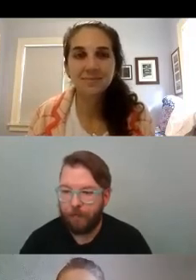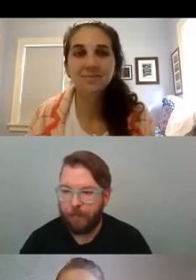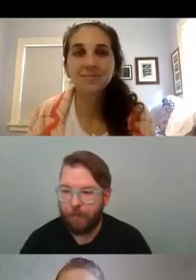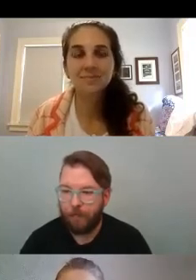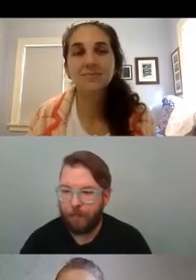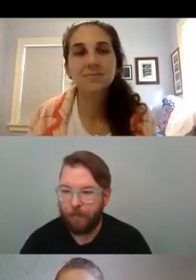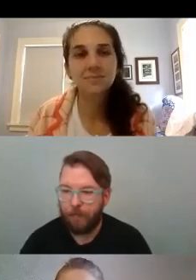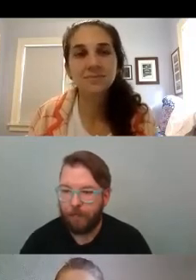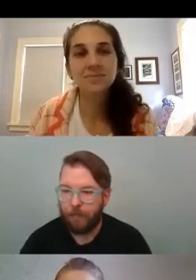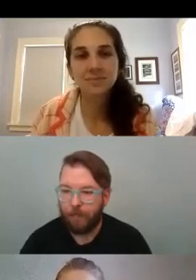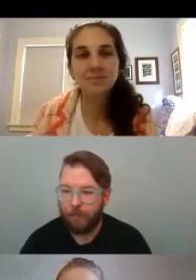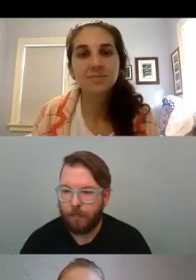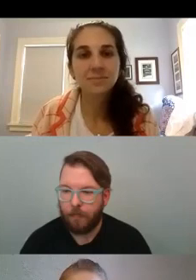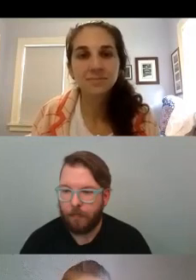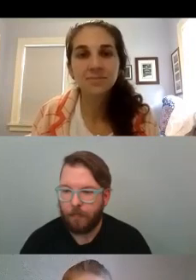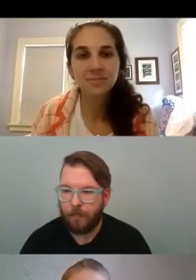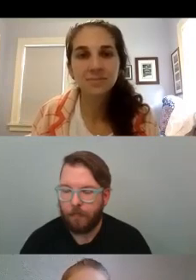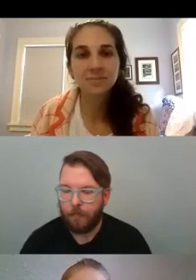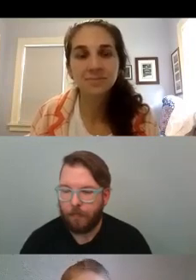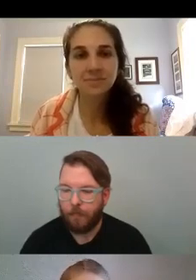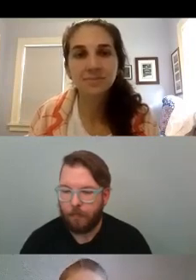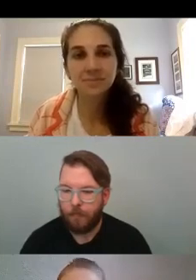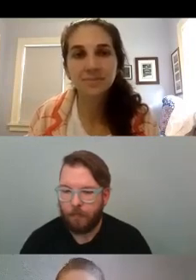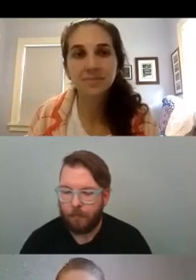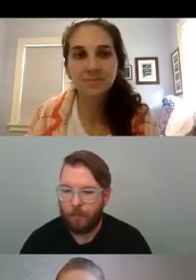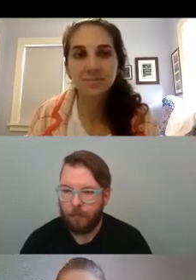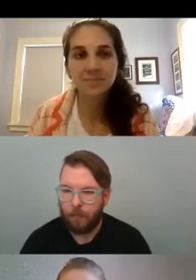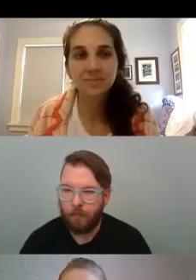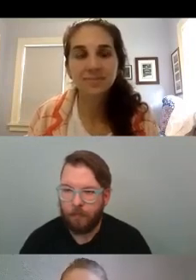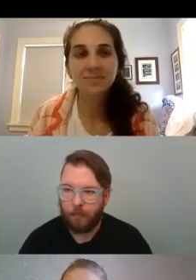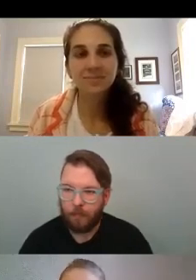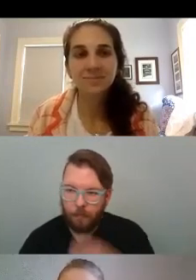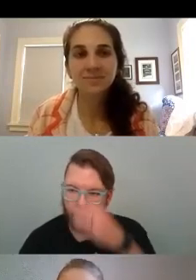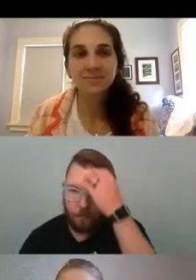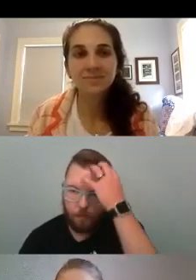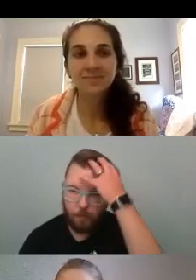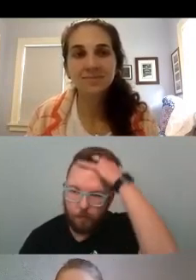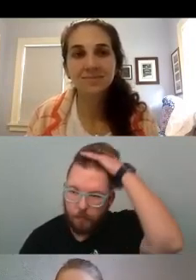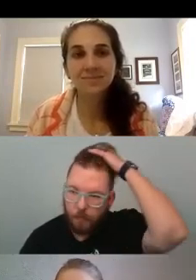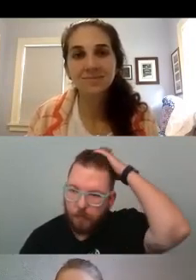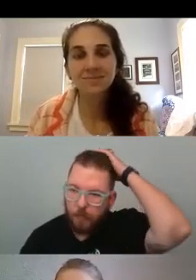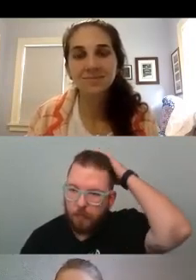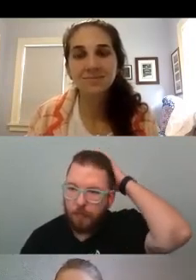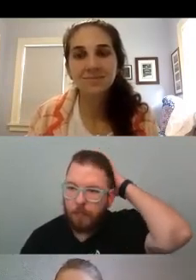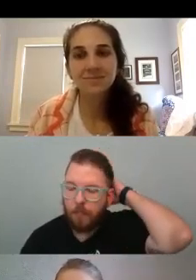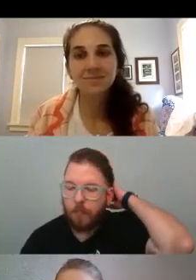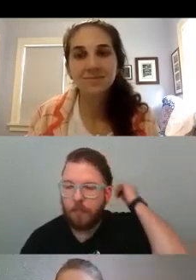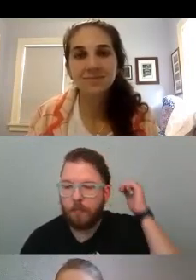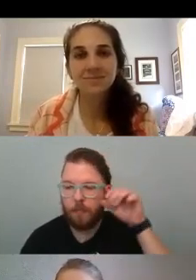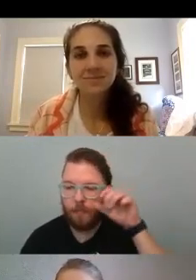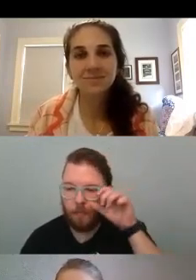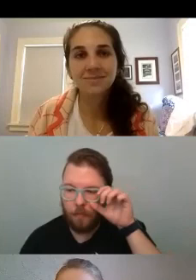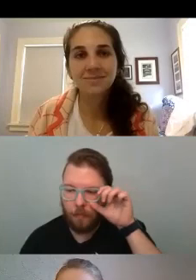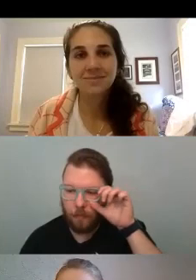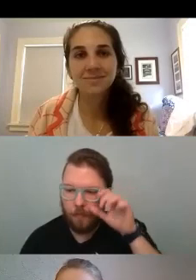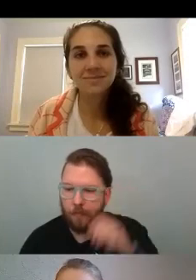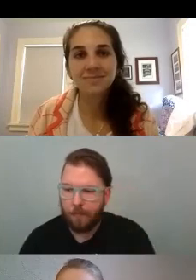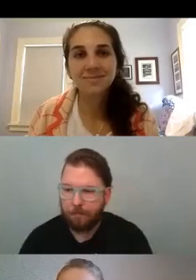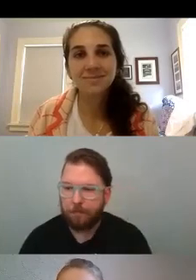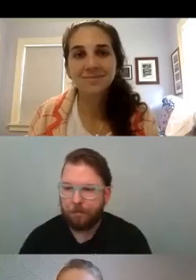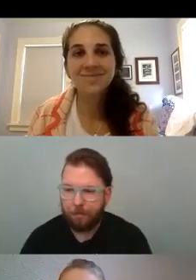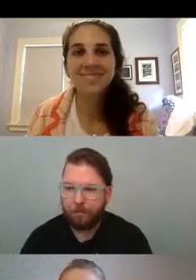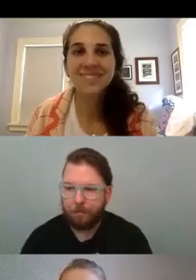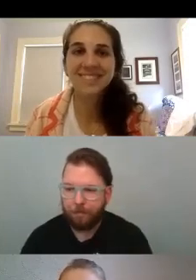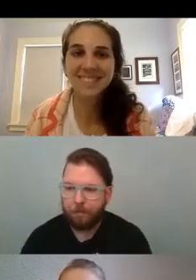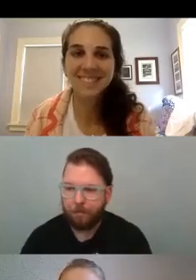daily for shorter periods of time consistently is what allows us to, frankly, stay comfortably within our budget